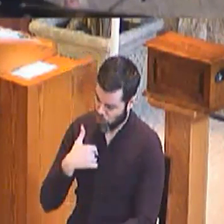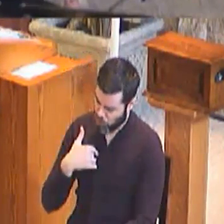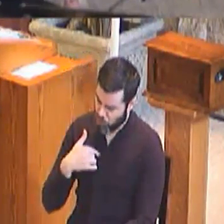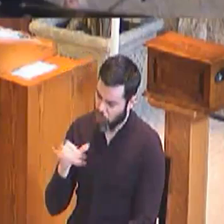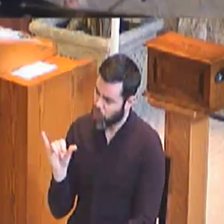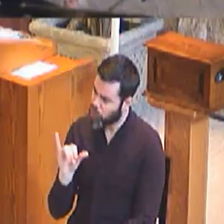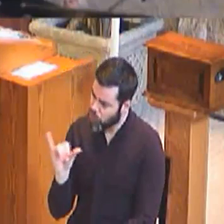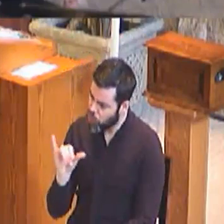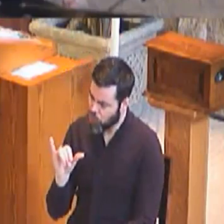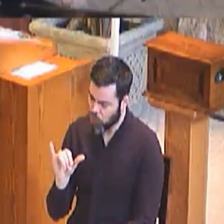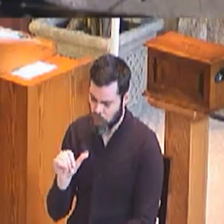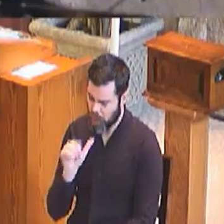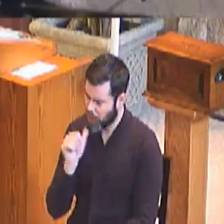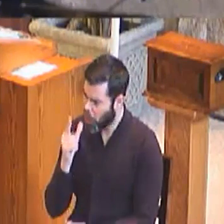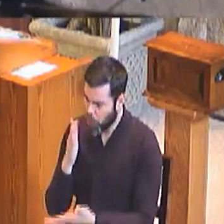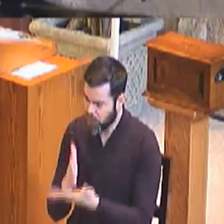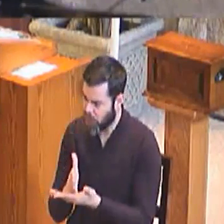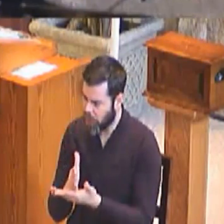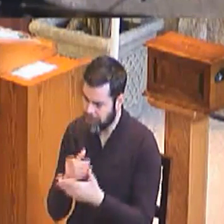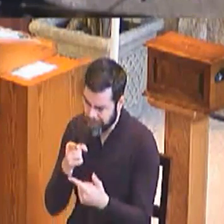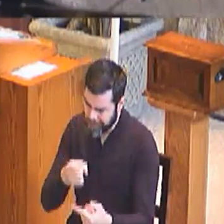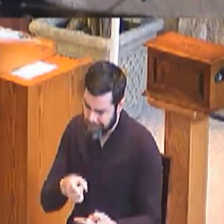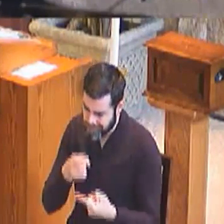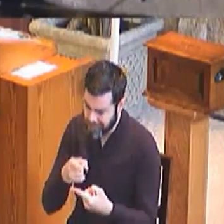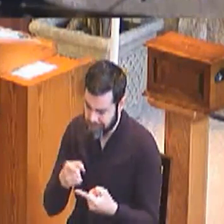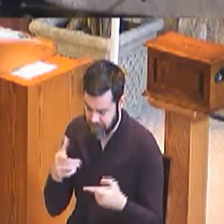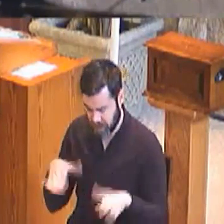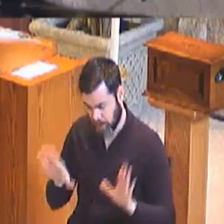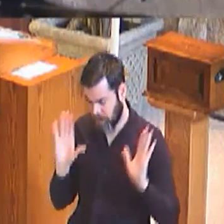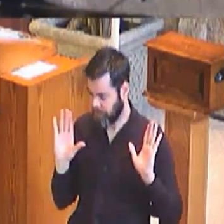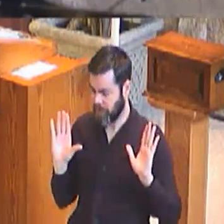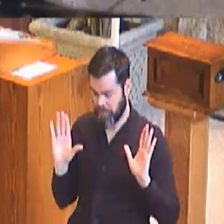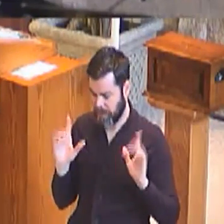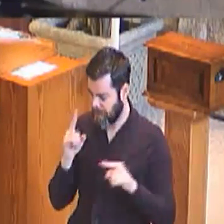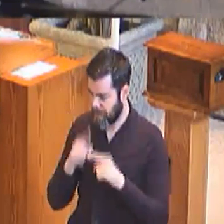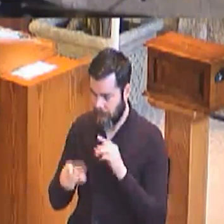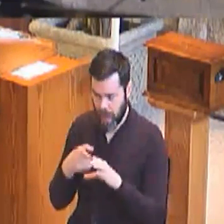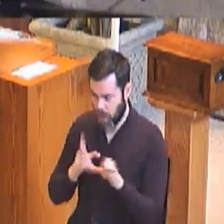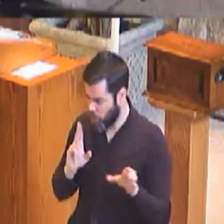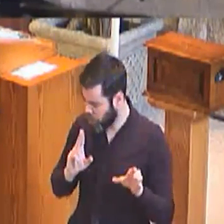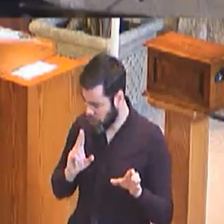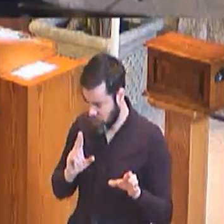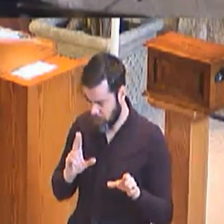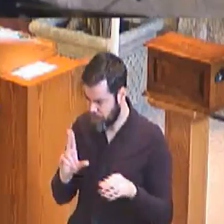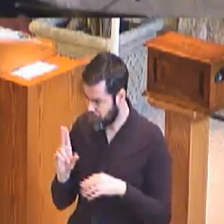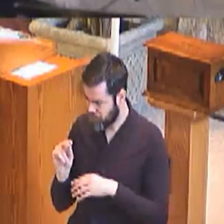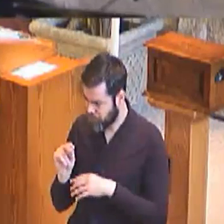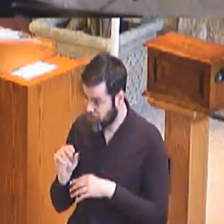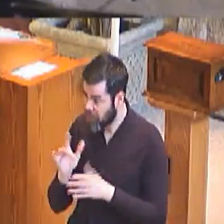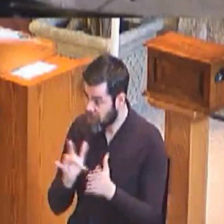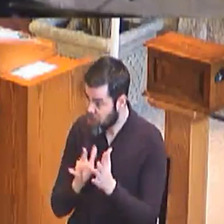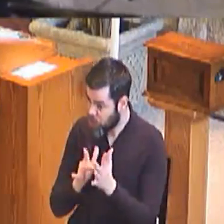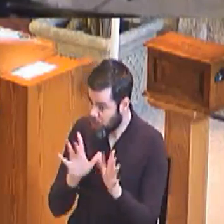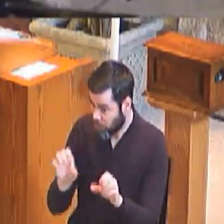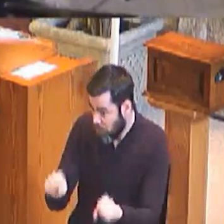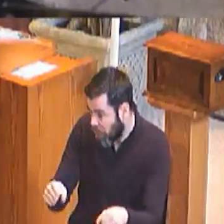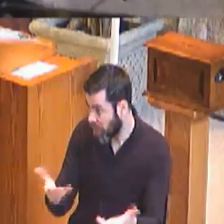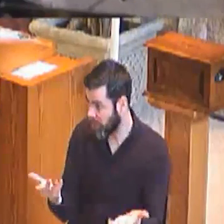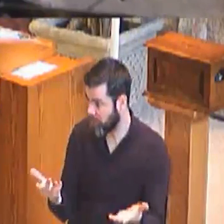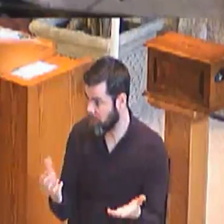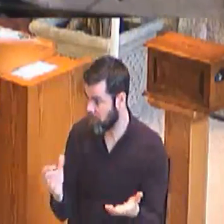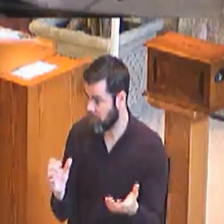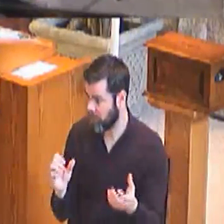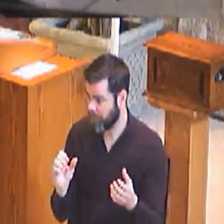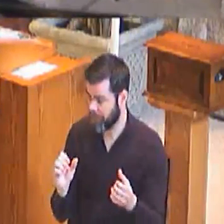tough. Can't turn back now? Can't quit now? Yes, Jesus could have. He could have in a